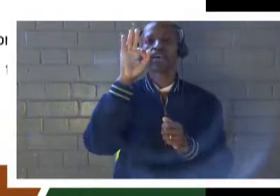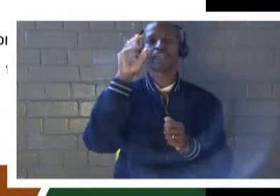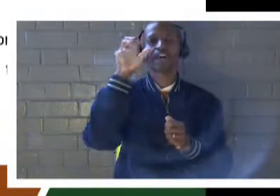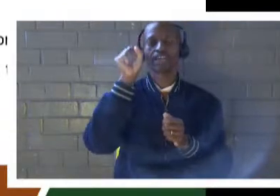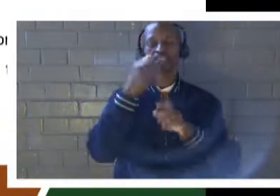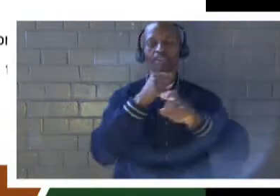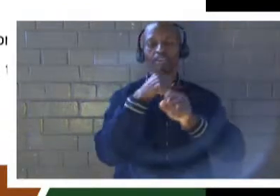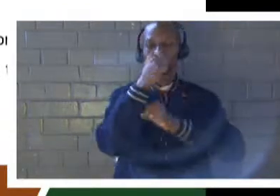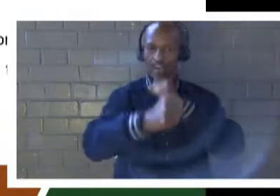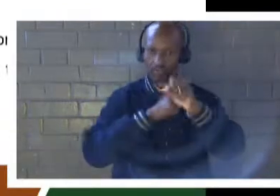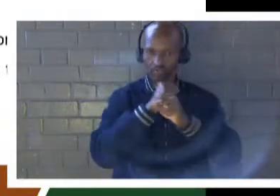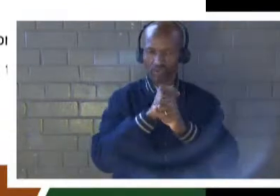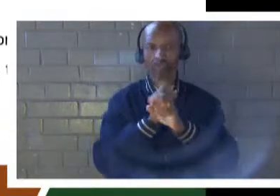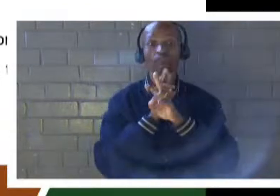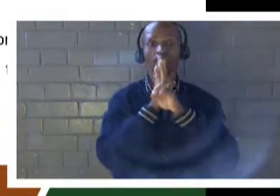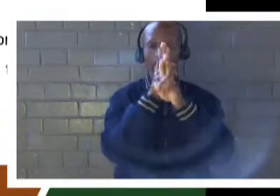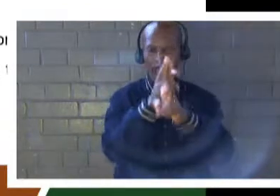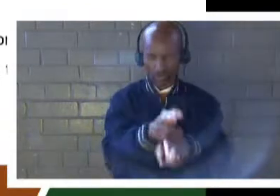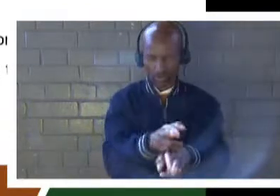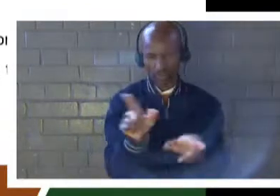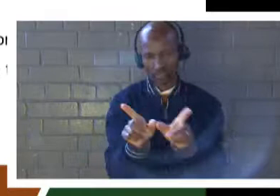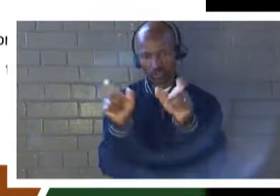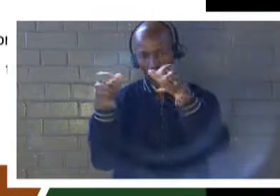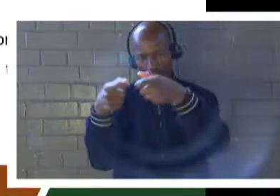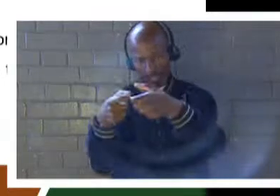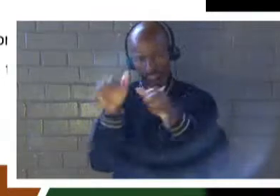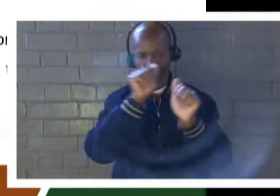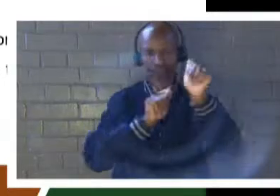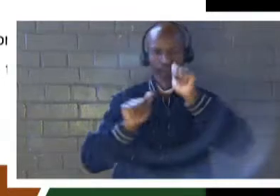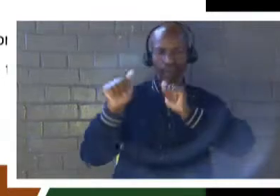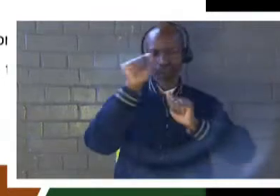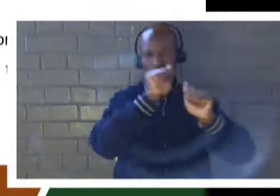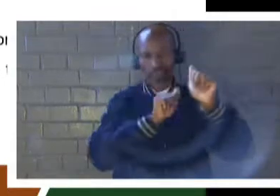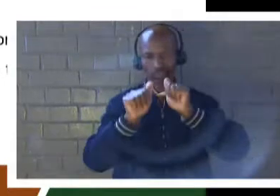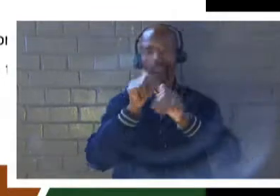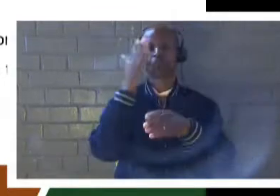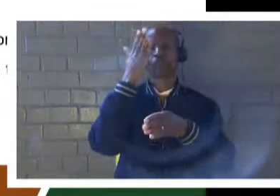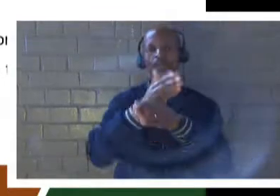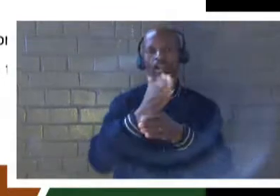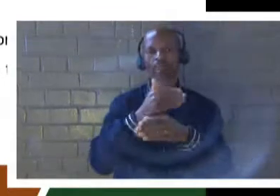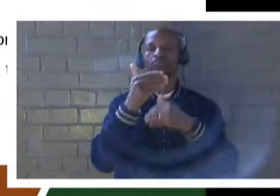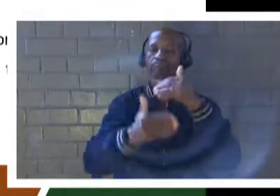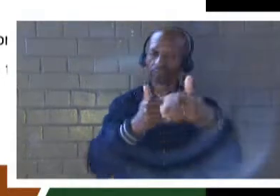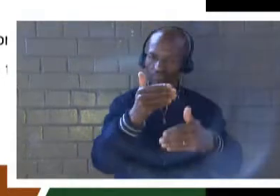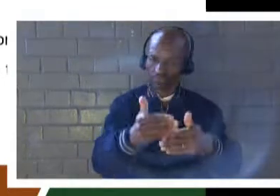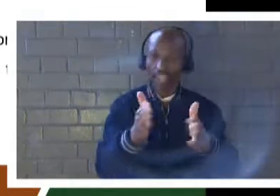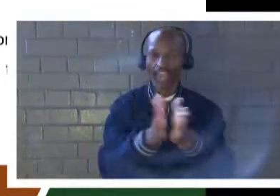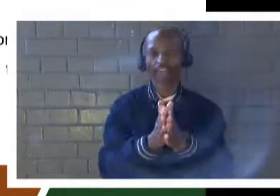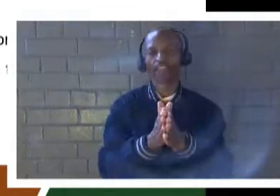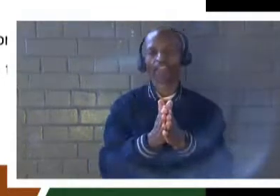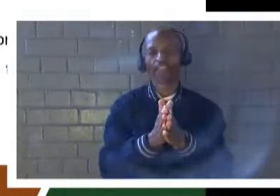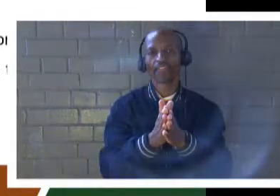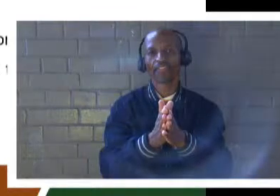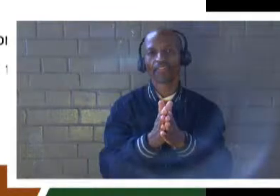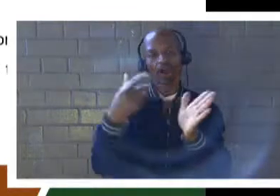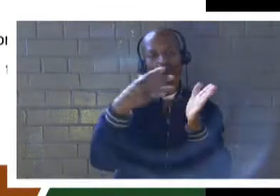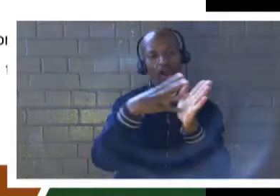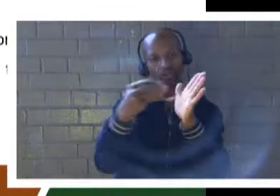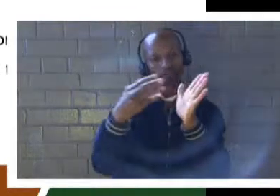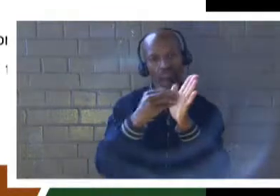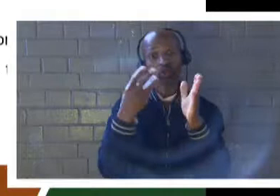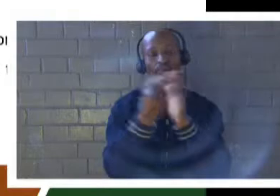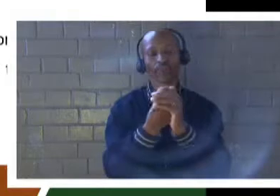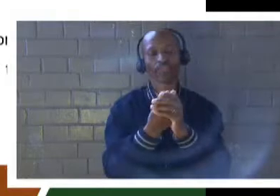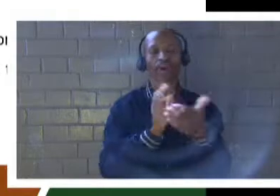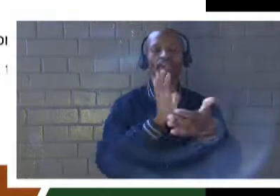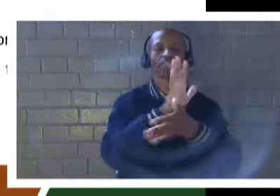emanating from the annual report, the committee assesses the implementation processes and the actual outputs